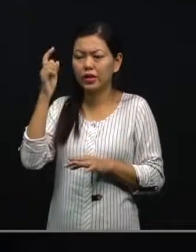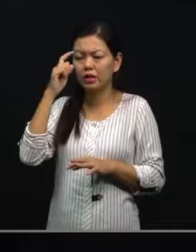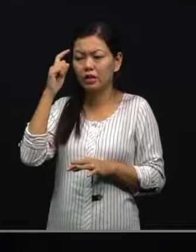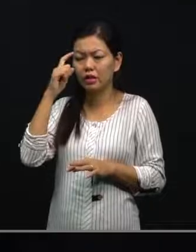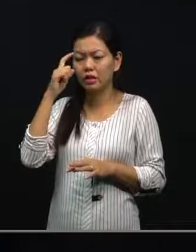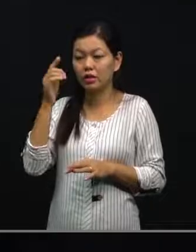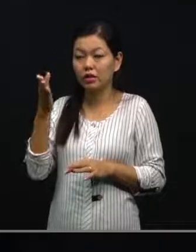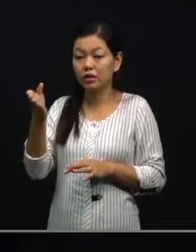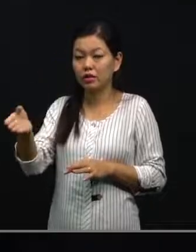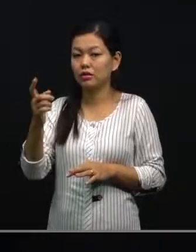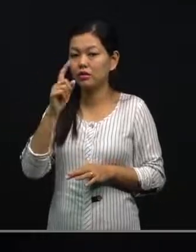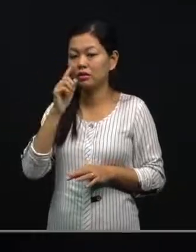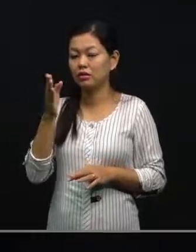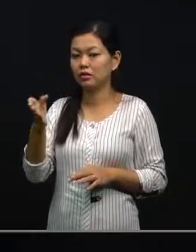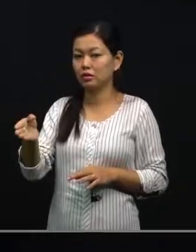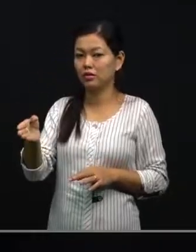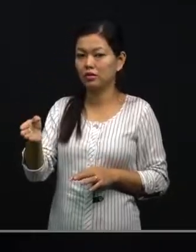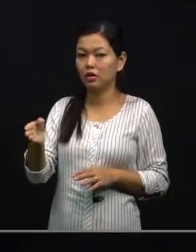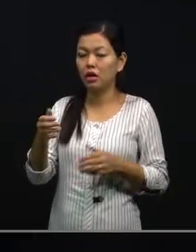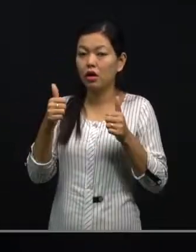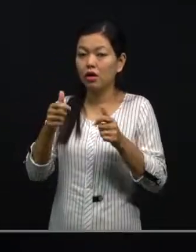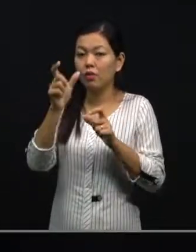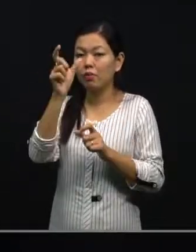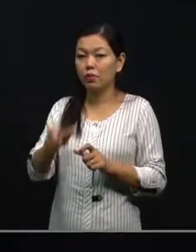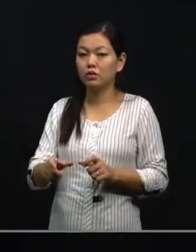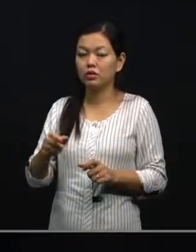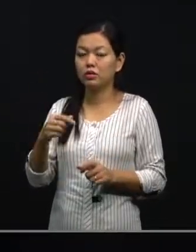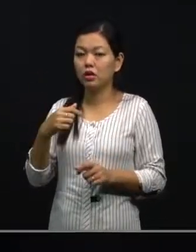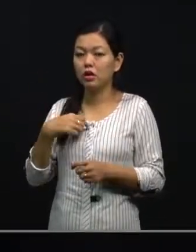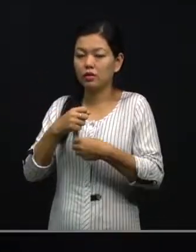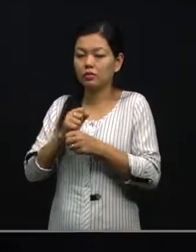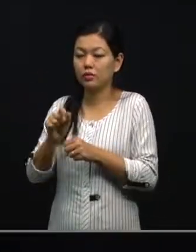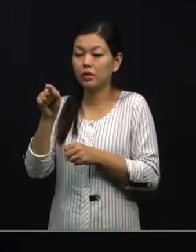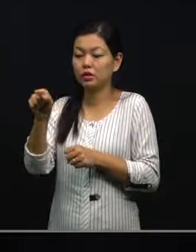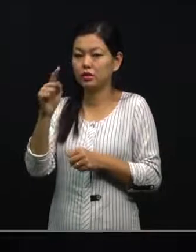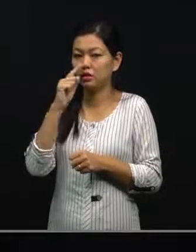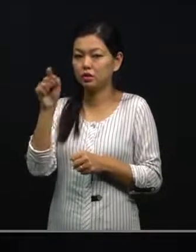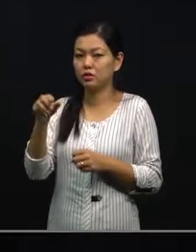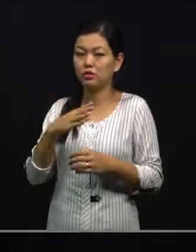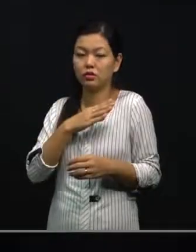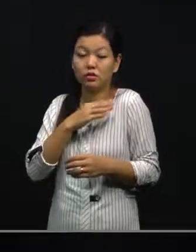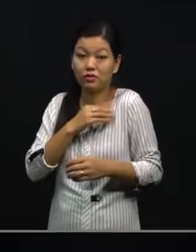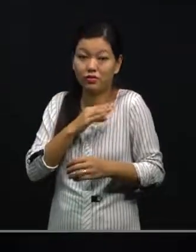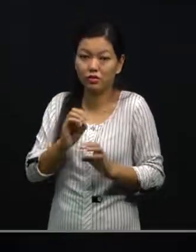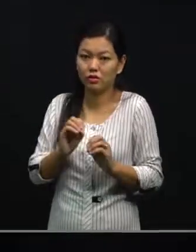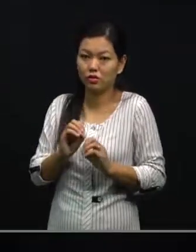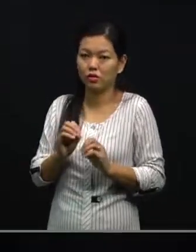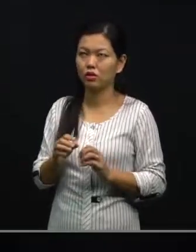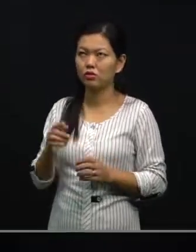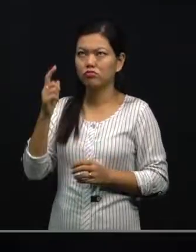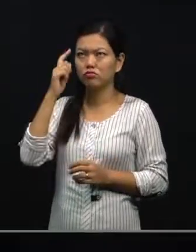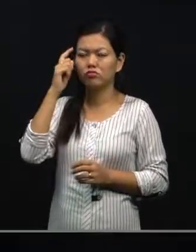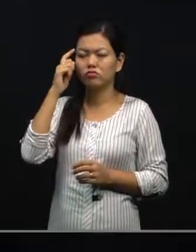whisper so that she would be frightened. You know, he could not really make up his mind. When it comes to the other family members, he wants to